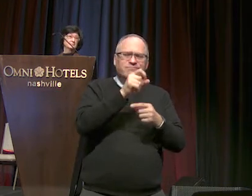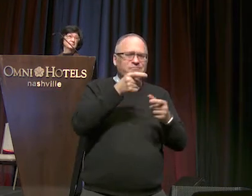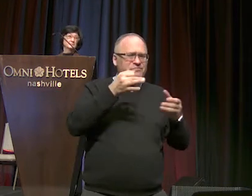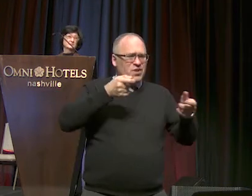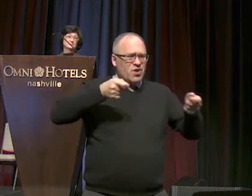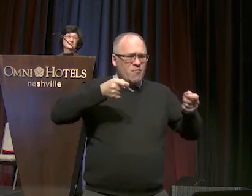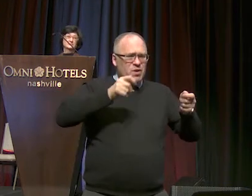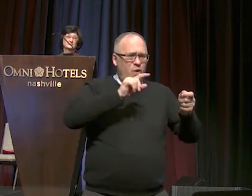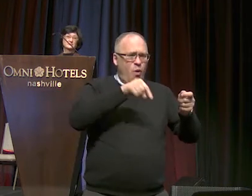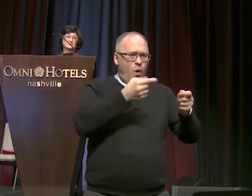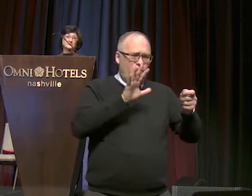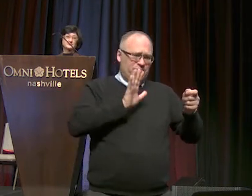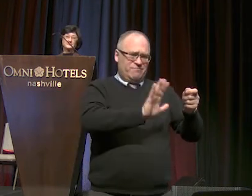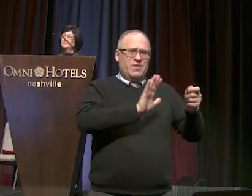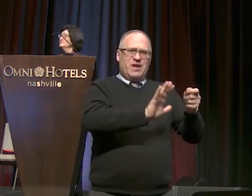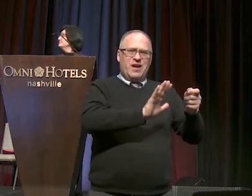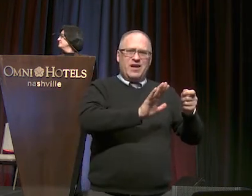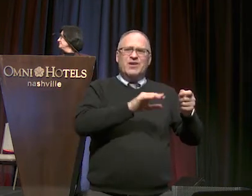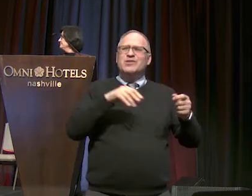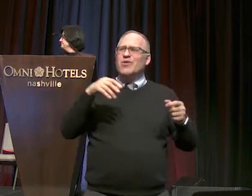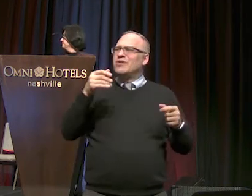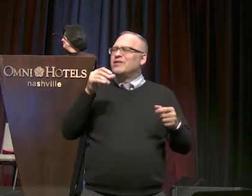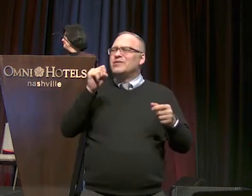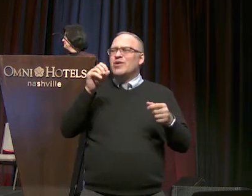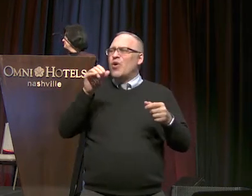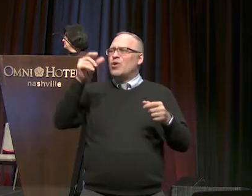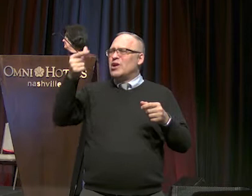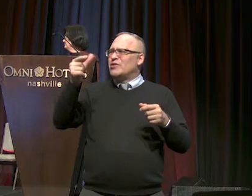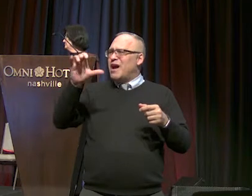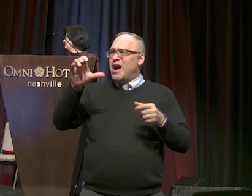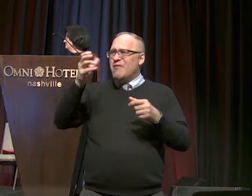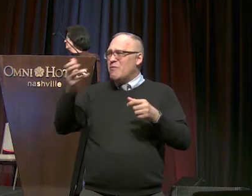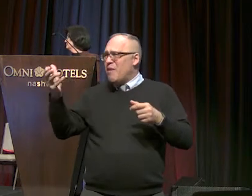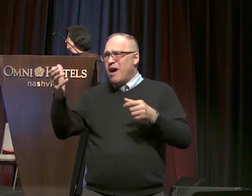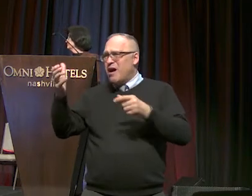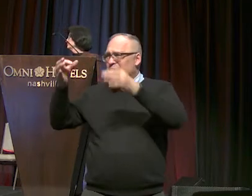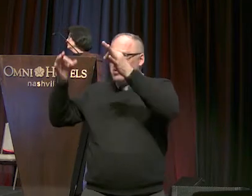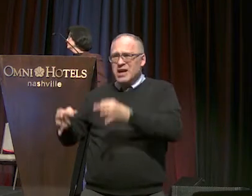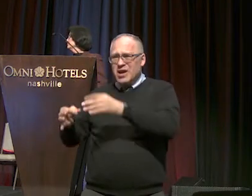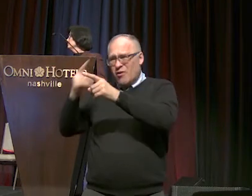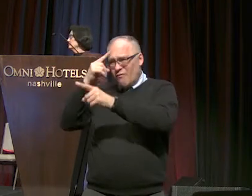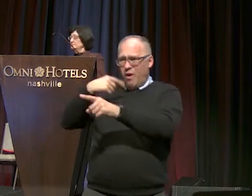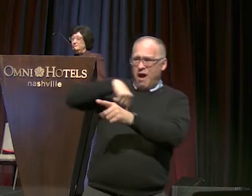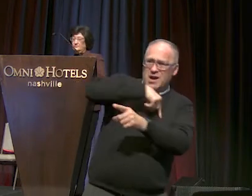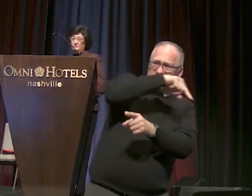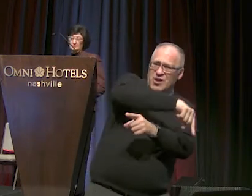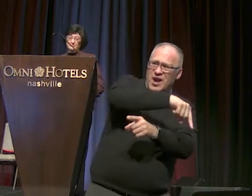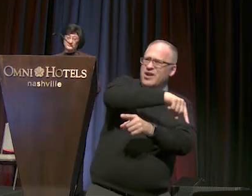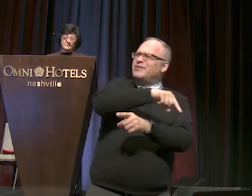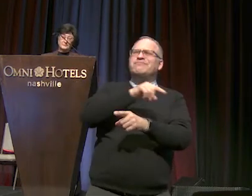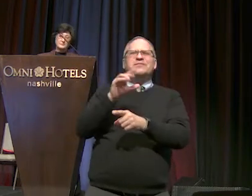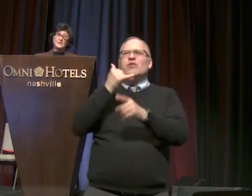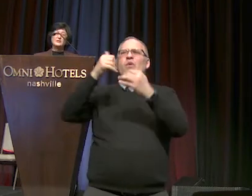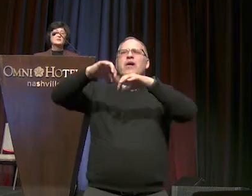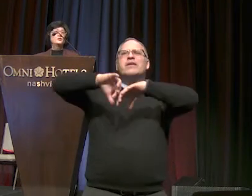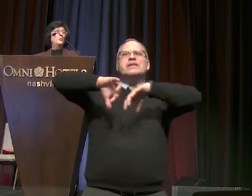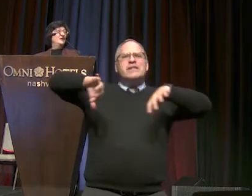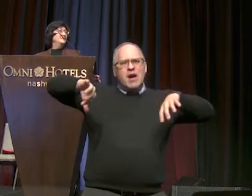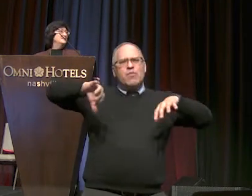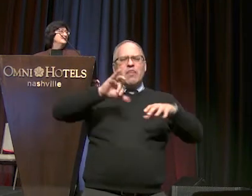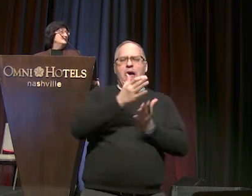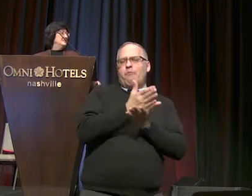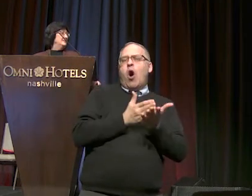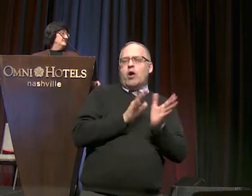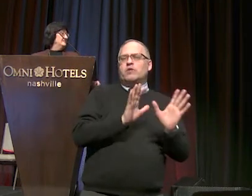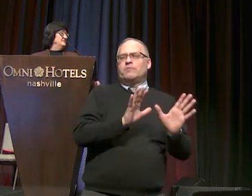move U.S.-centric matters out of the General Conference. And I'm going to let Barbara tell you a little bit more about that. So why